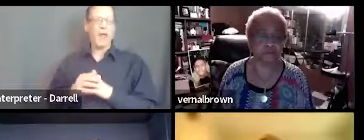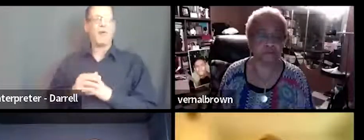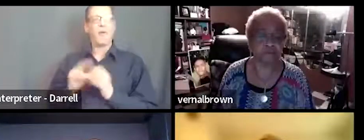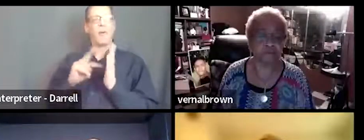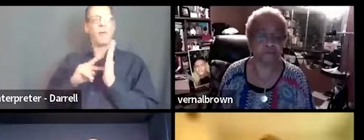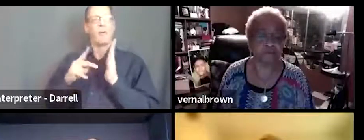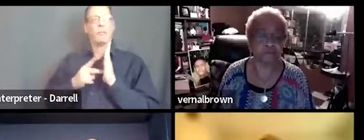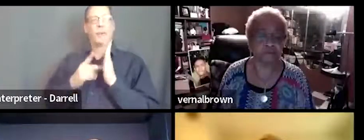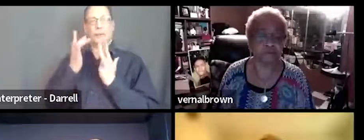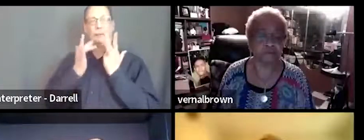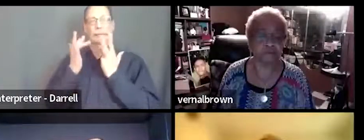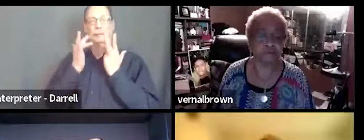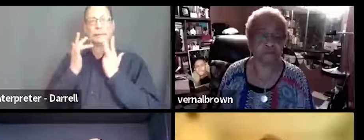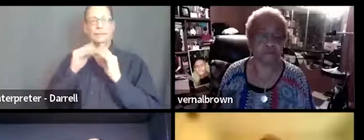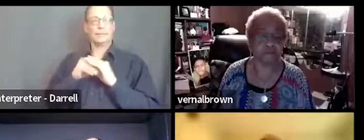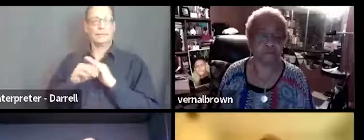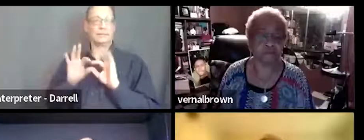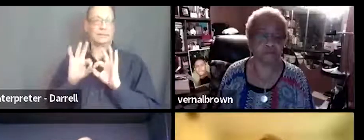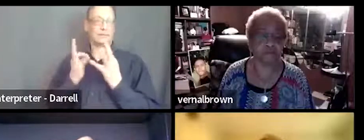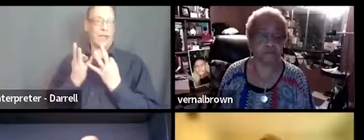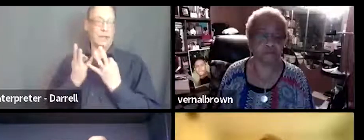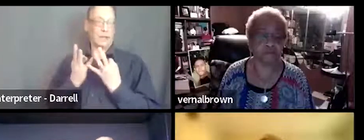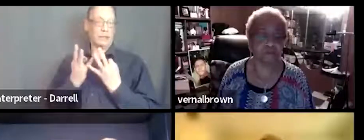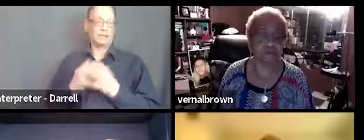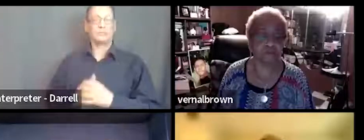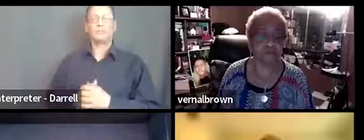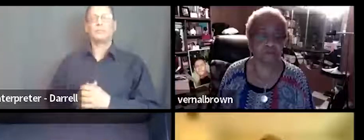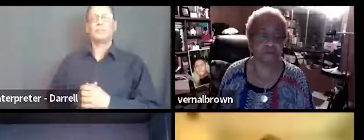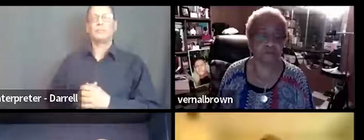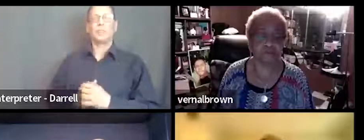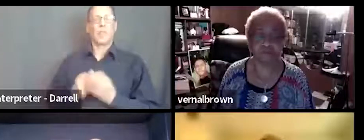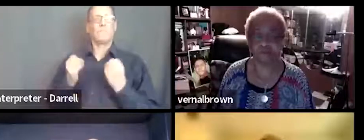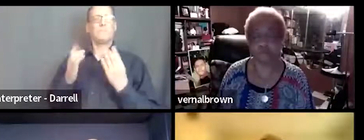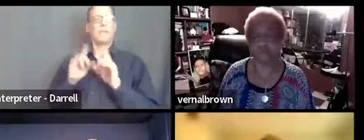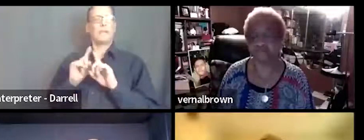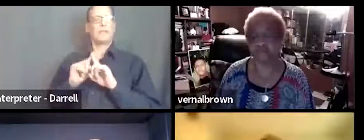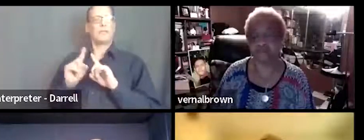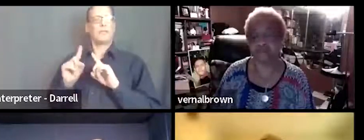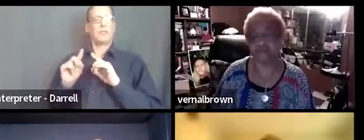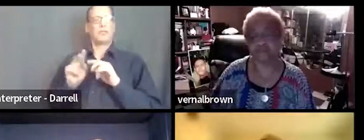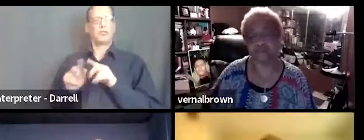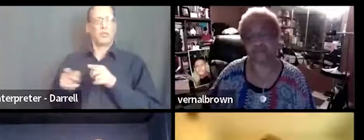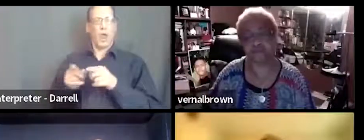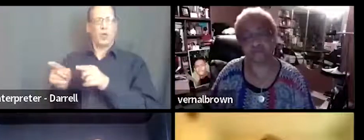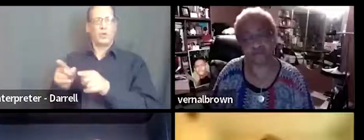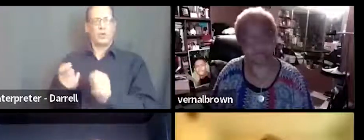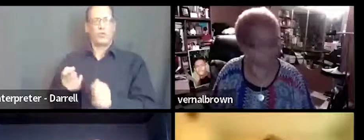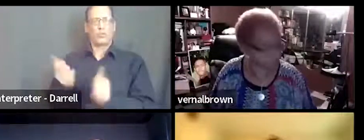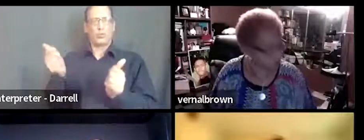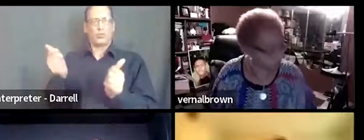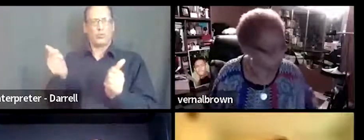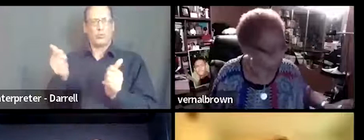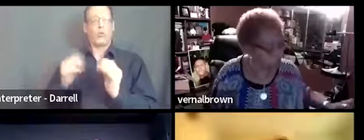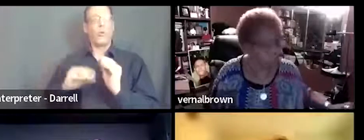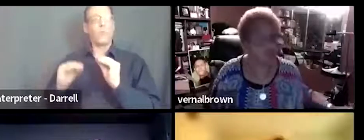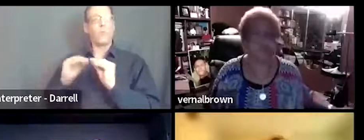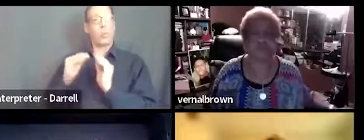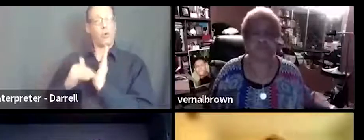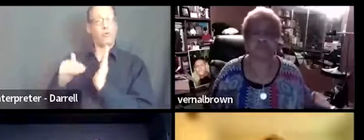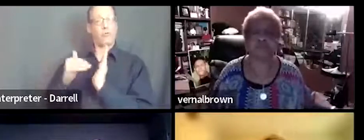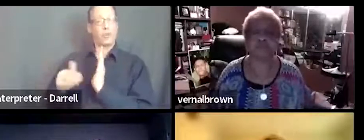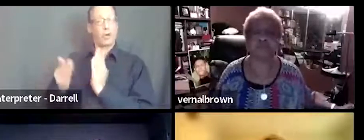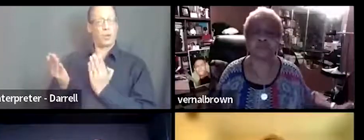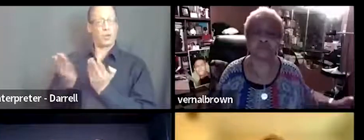many families in the region. While many long-standing routes were removed, the promise of more frequent service never came to